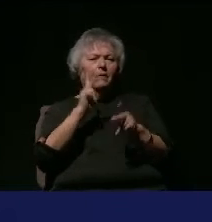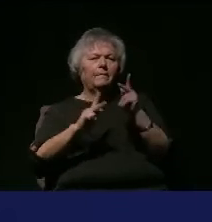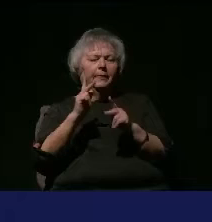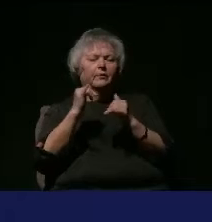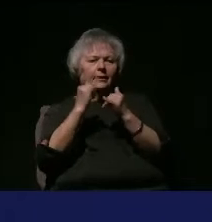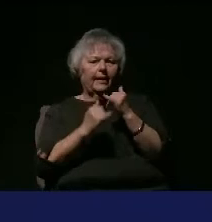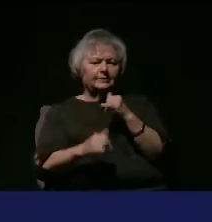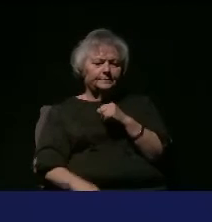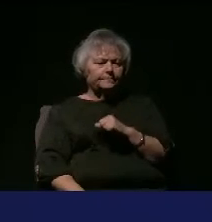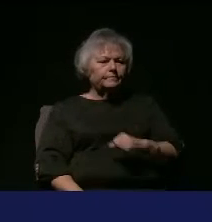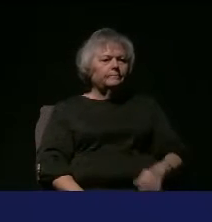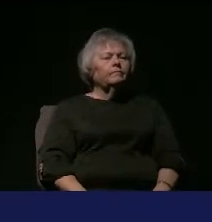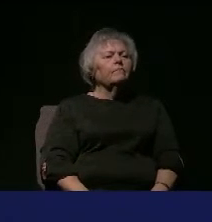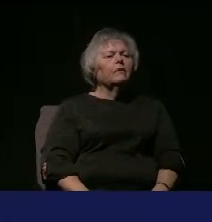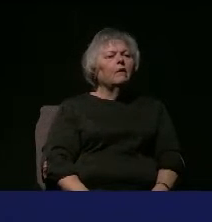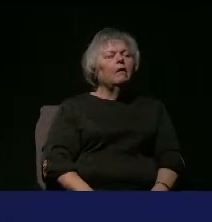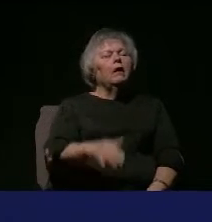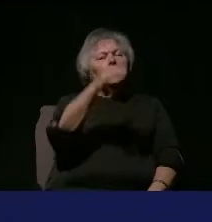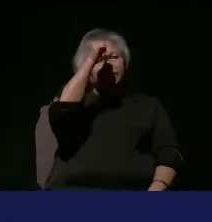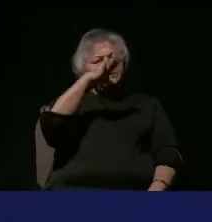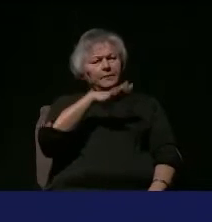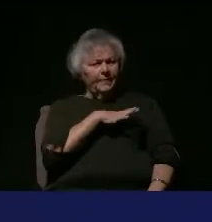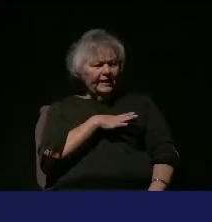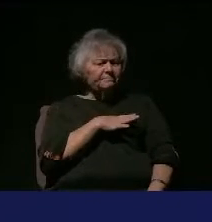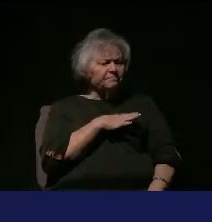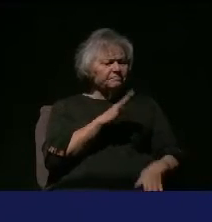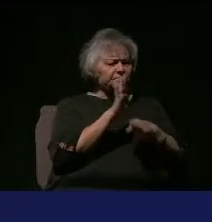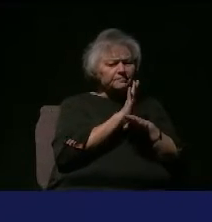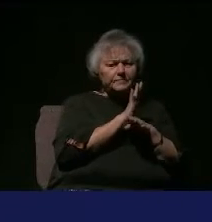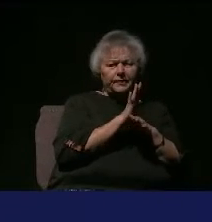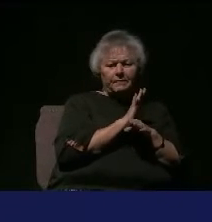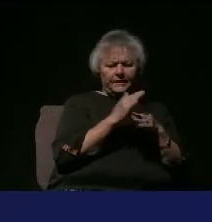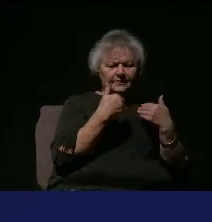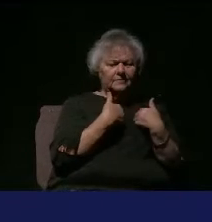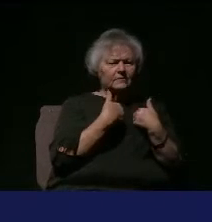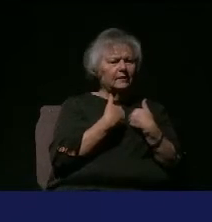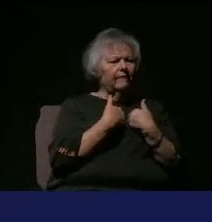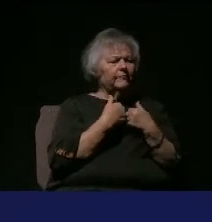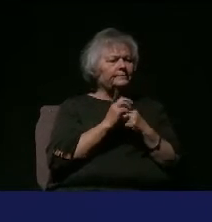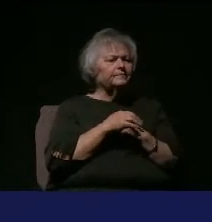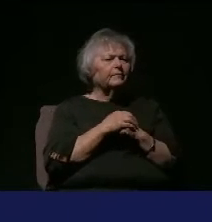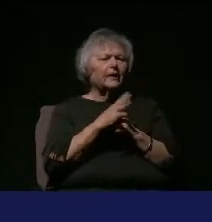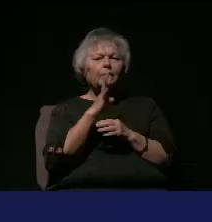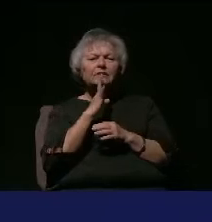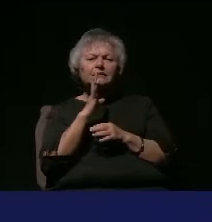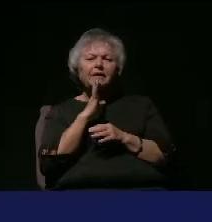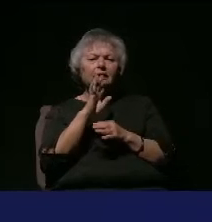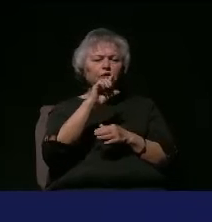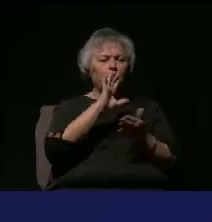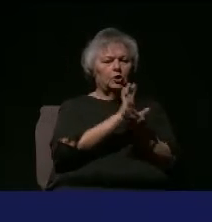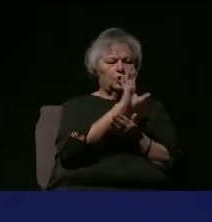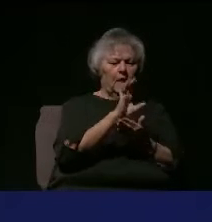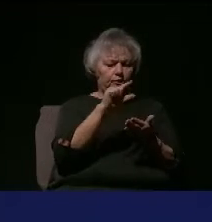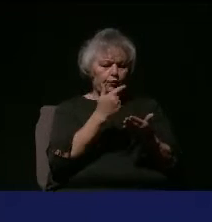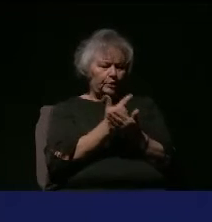a African-American entrepreneur. He's a business owner. He's a multimillionaire. And he was speaking during a commencement speech